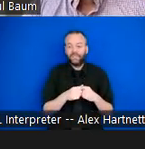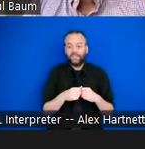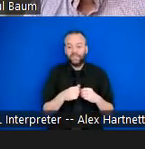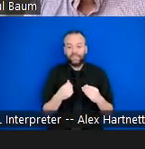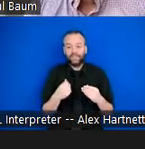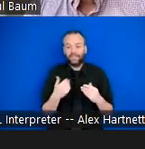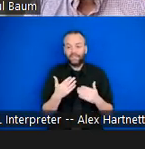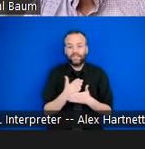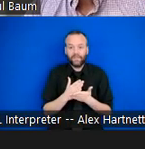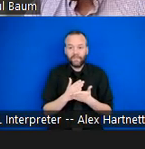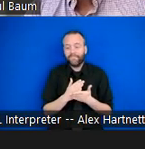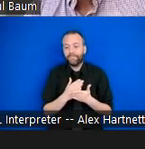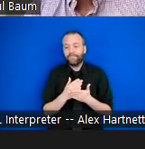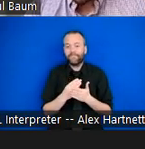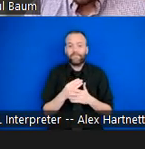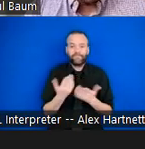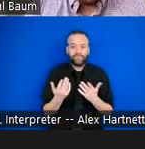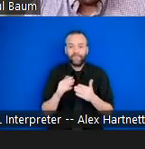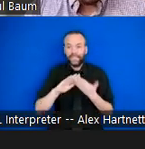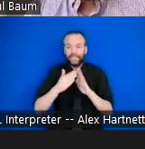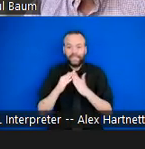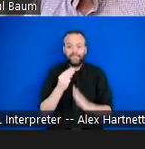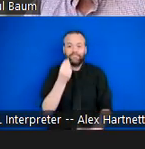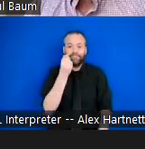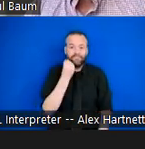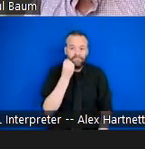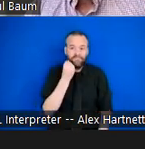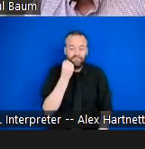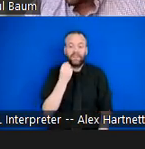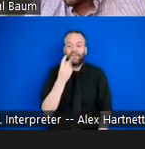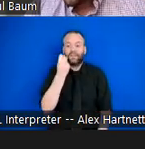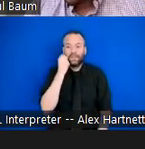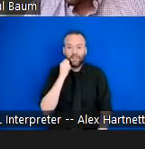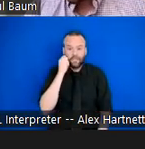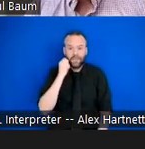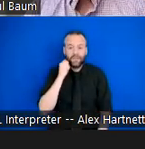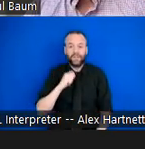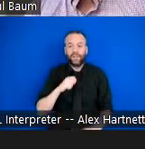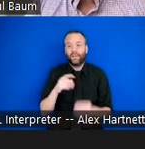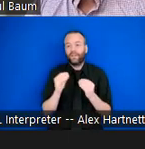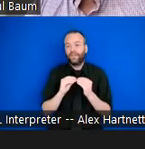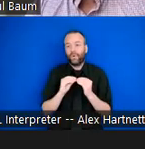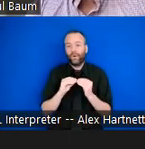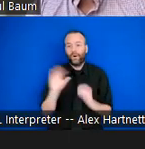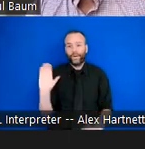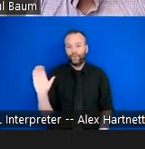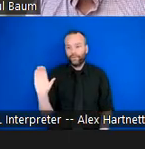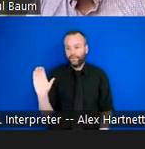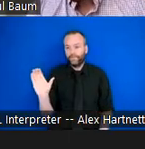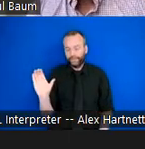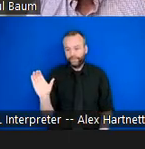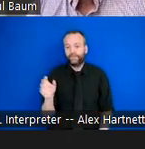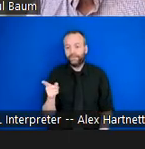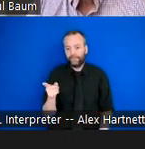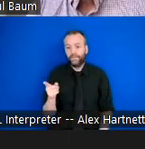rigid cities like Murrieta and Temecula and Hemet out there that can be a little bit oppressive, and have actually passed, with